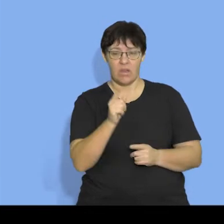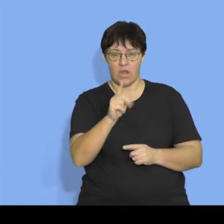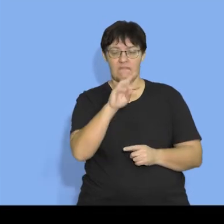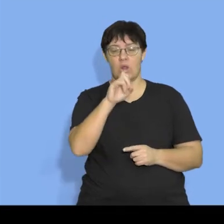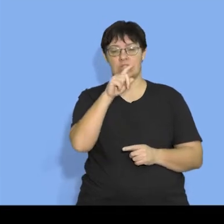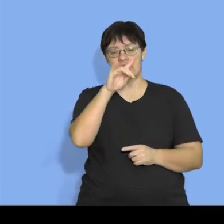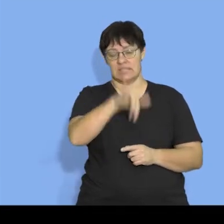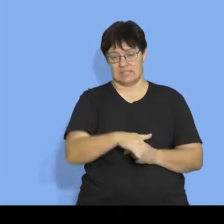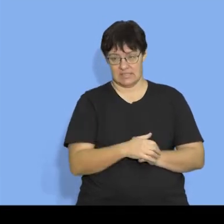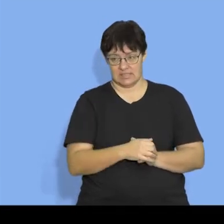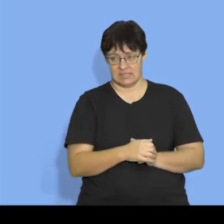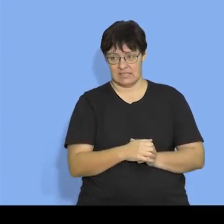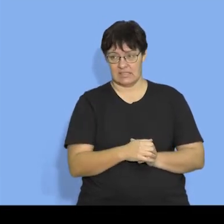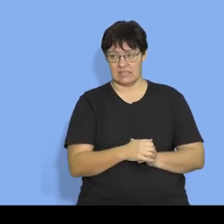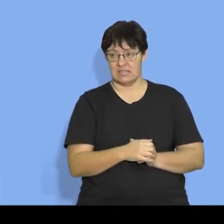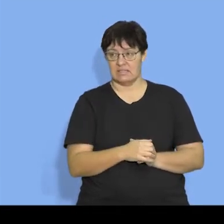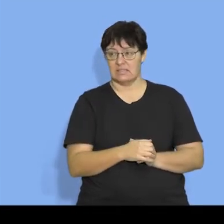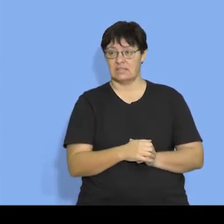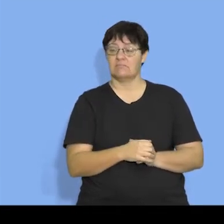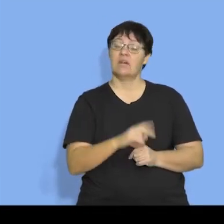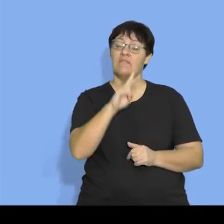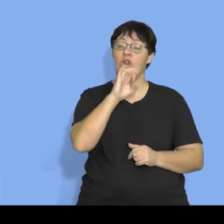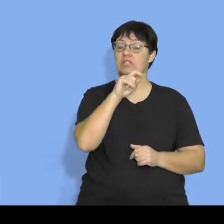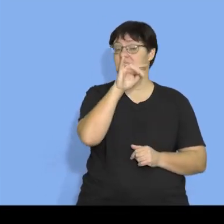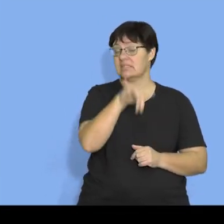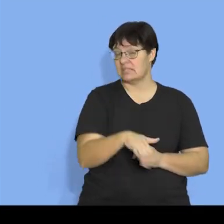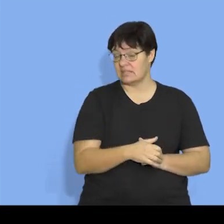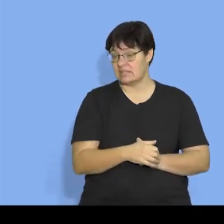her velocity? Now, velocity